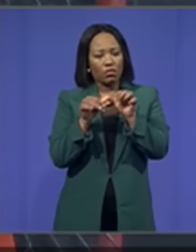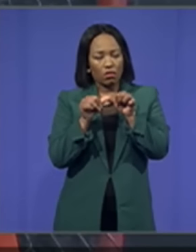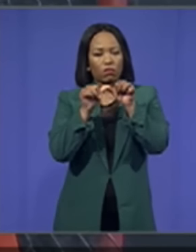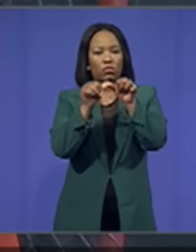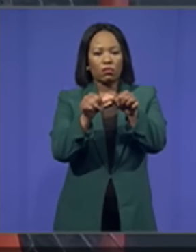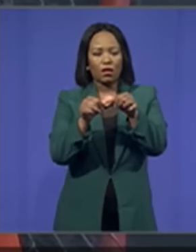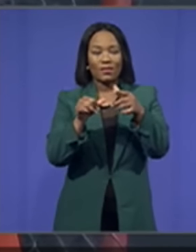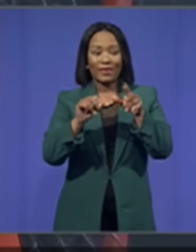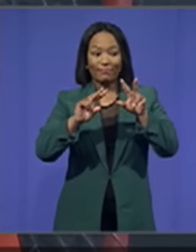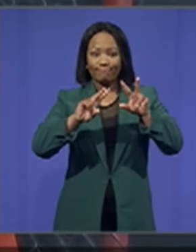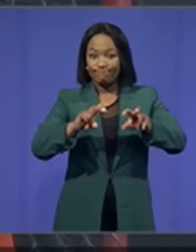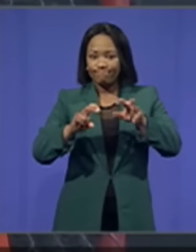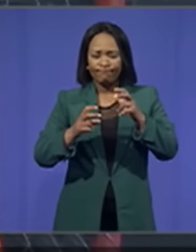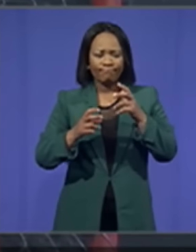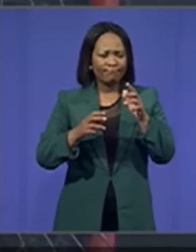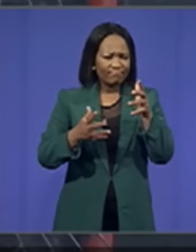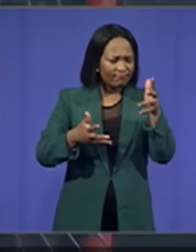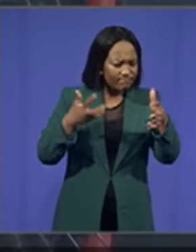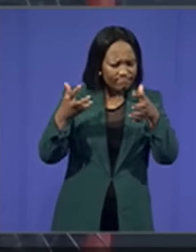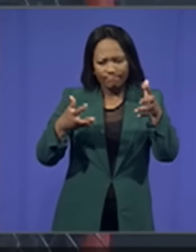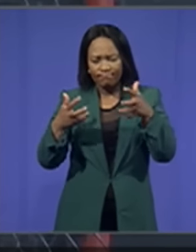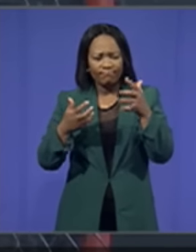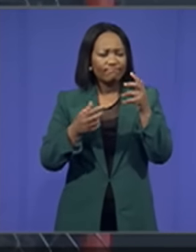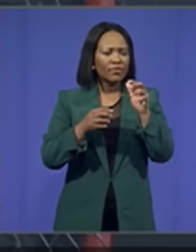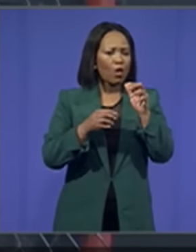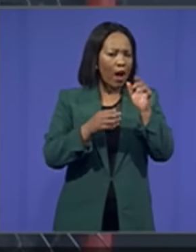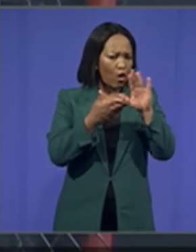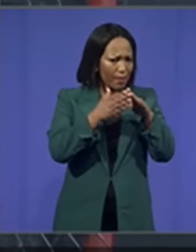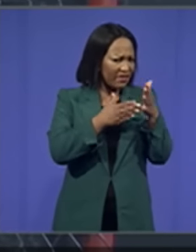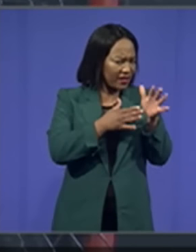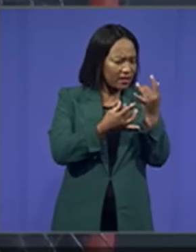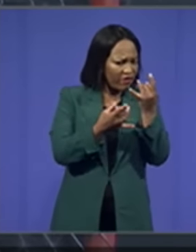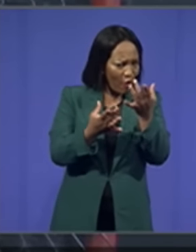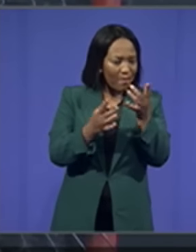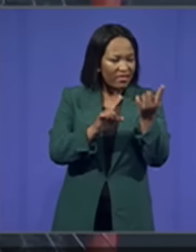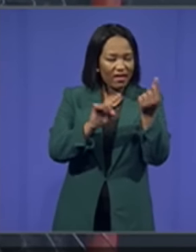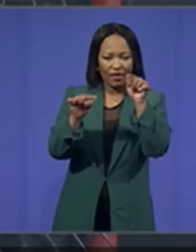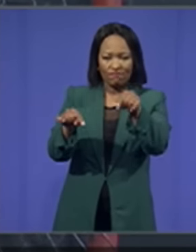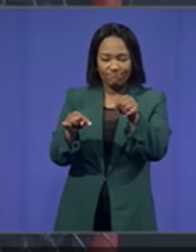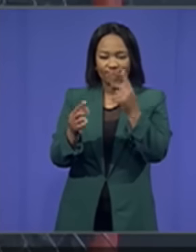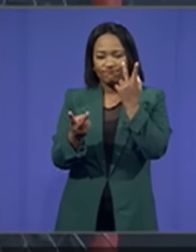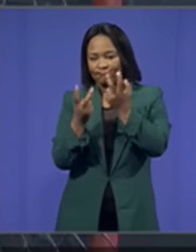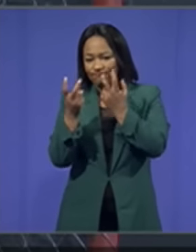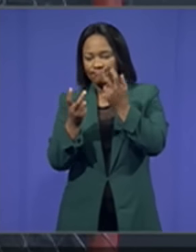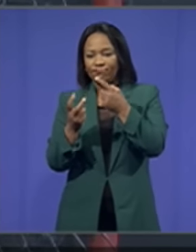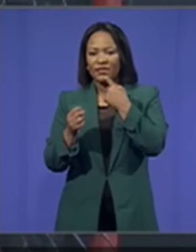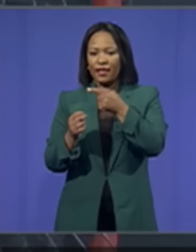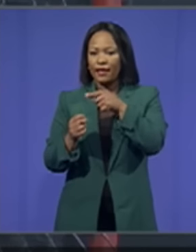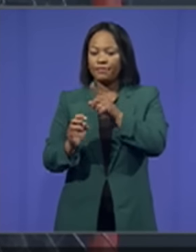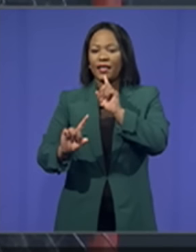ntseng ba fuputsa tse ding tsa dingongoreo tse hlahisitsweng ke baahi ebile a akaretsa le hore karabelo ya hae